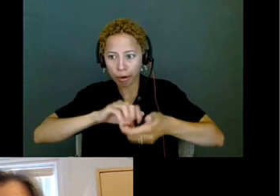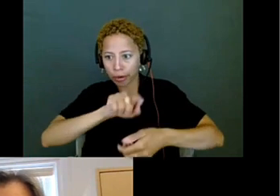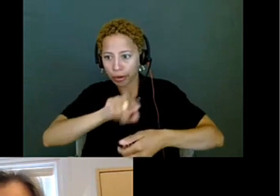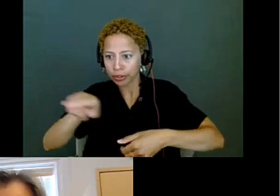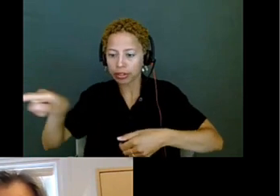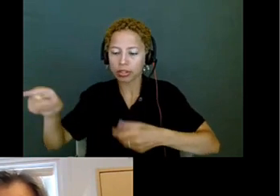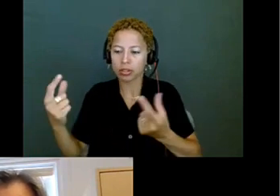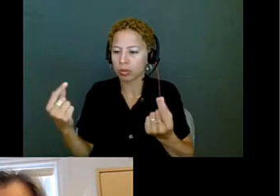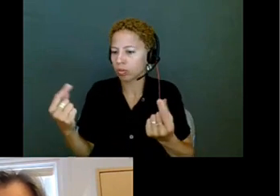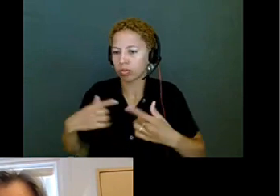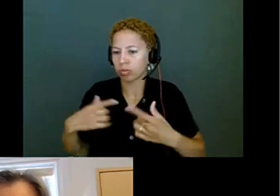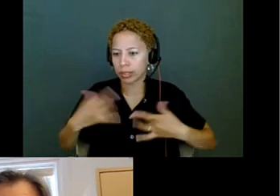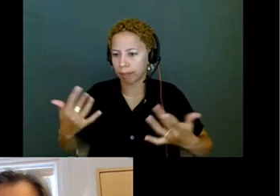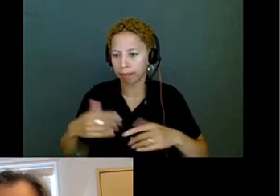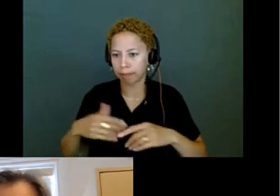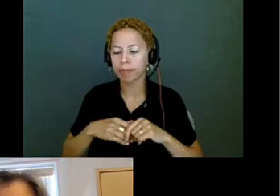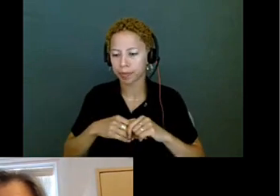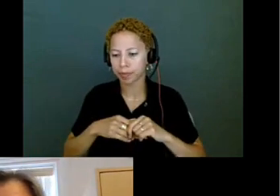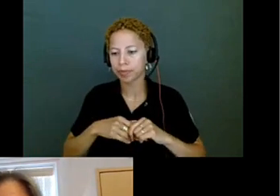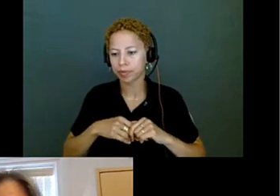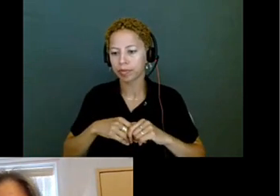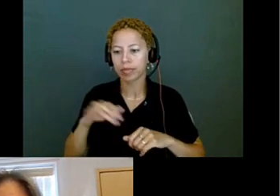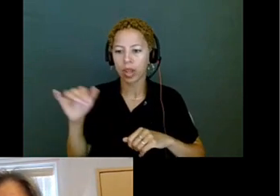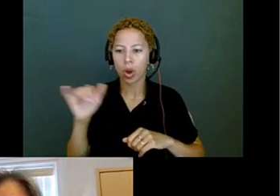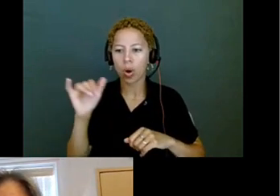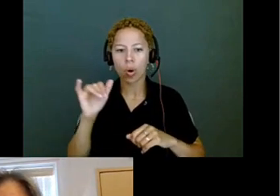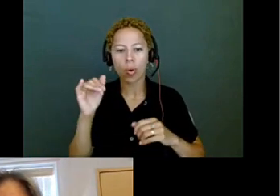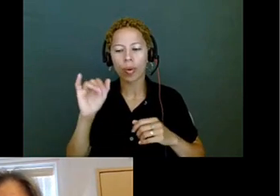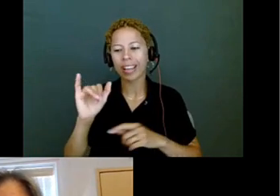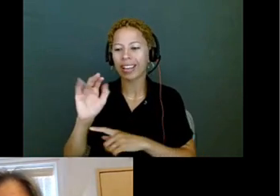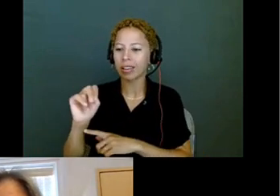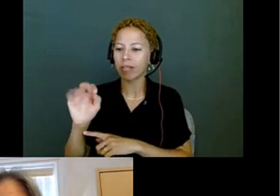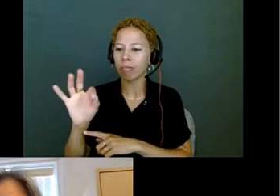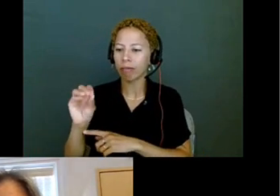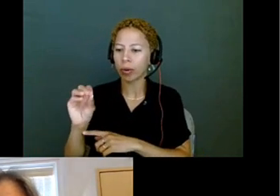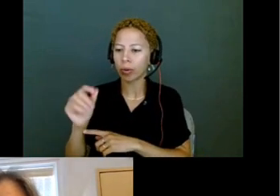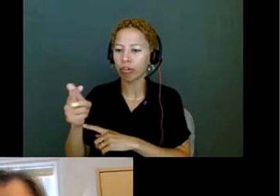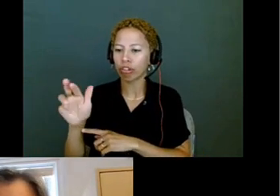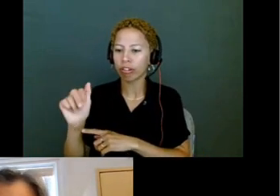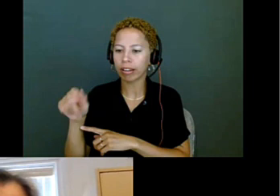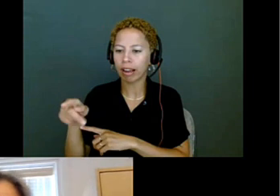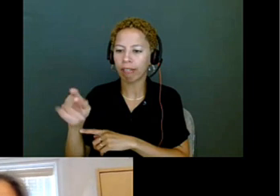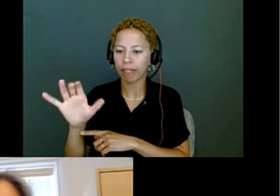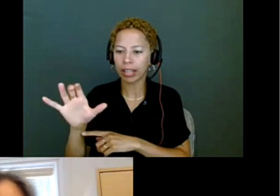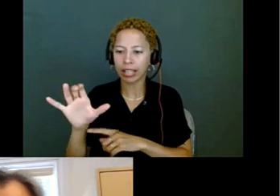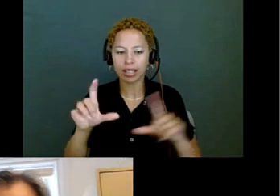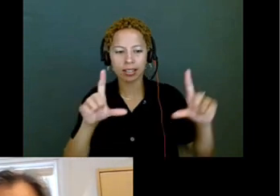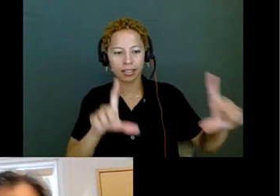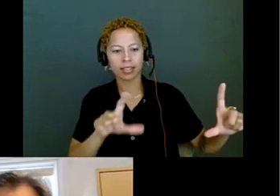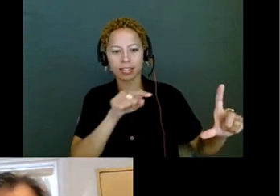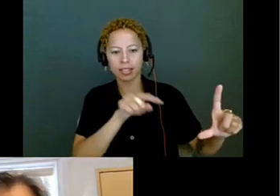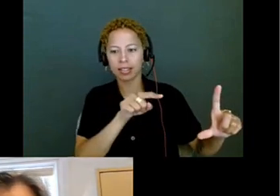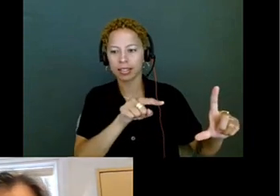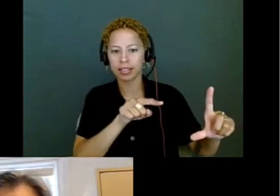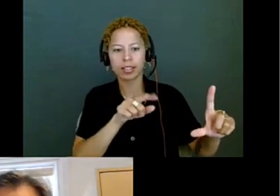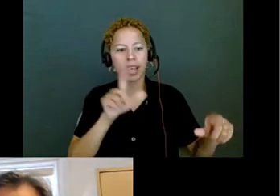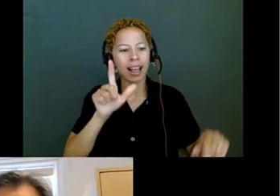out there. We also shared infographics. See the LBS infographic